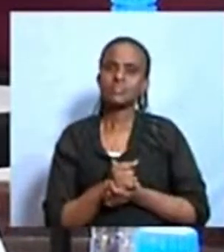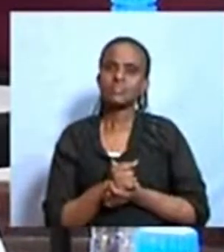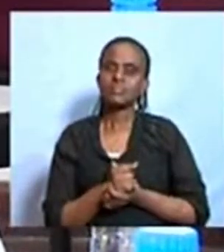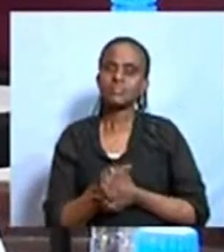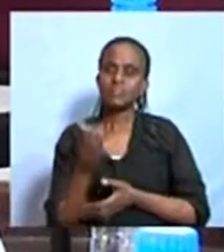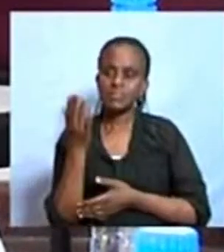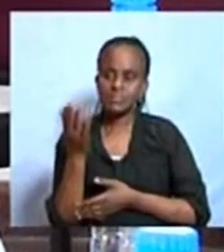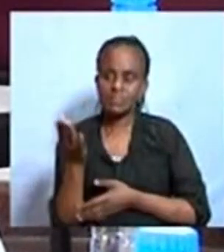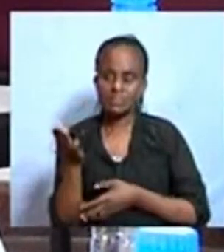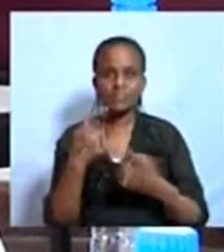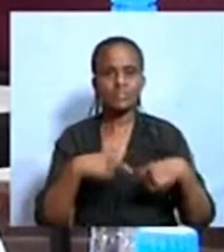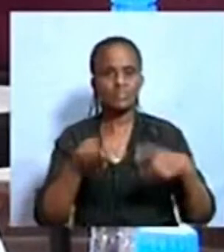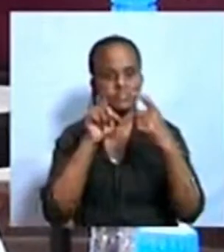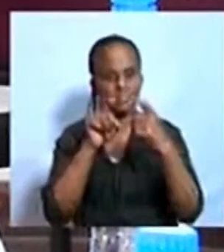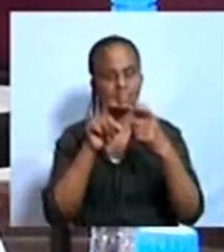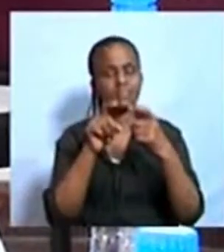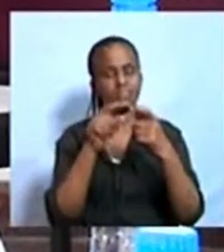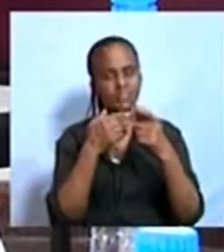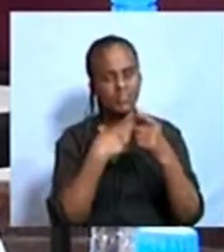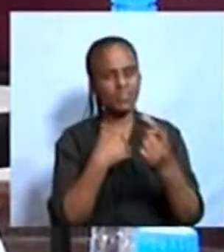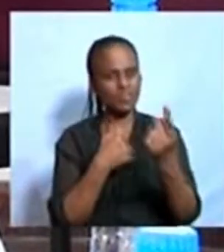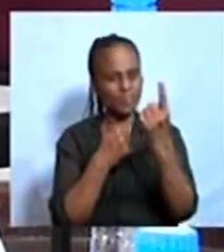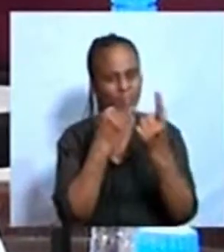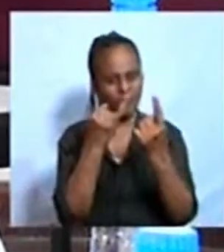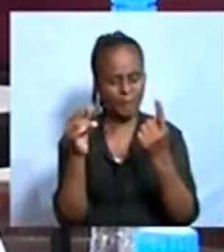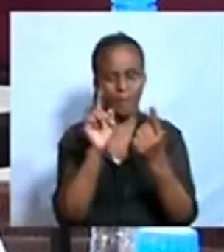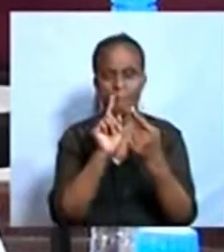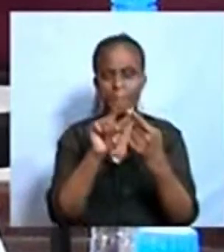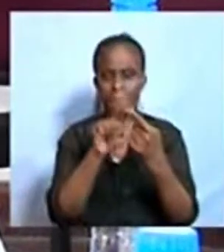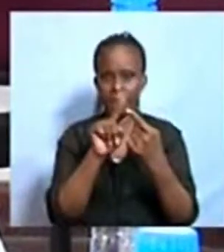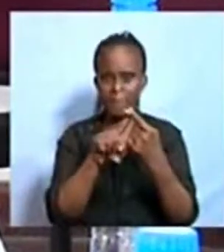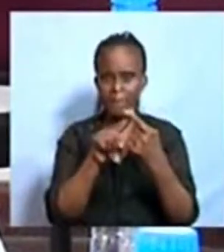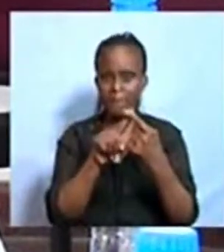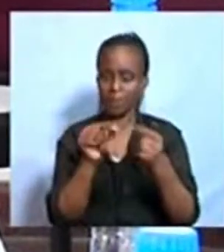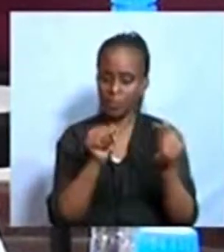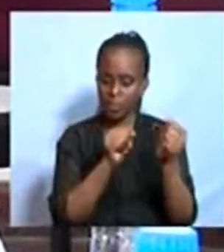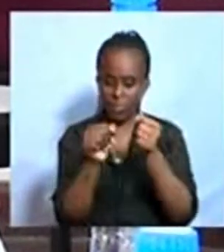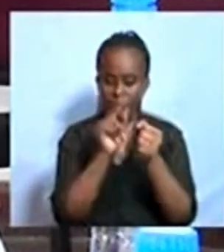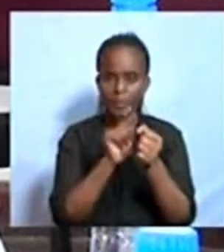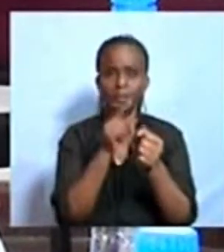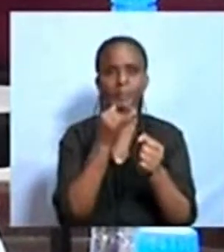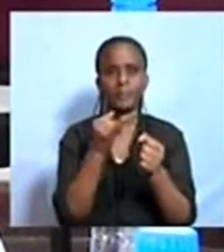this challenge has got only one issue to it. This is a system issue.